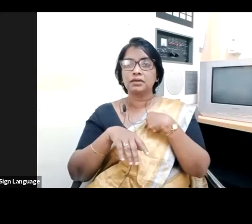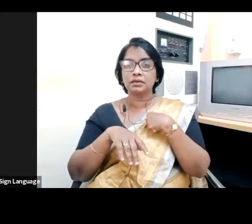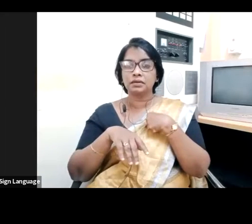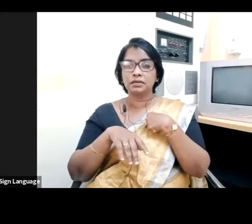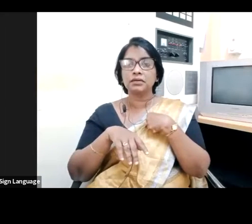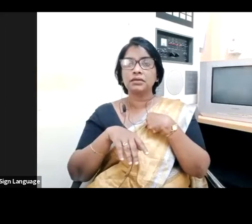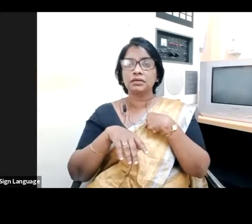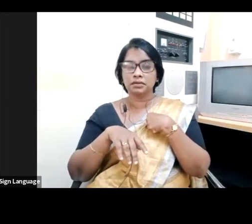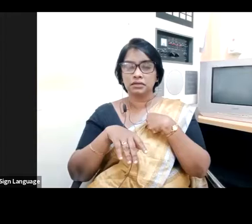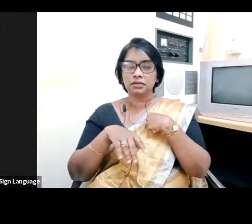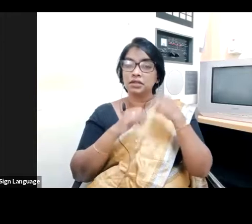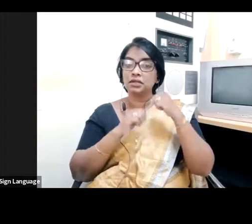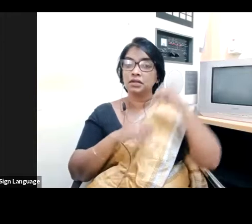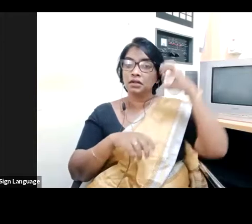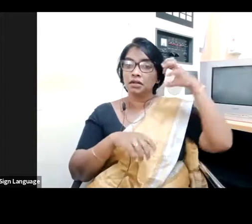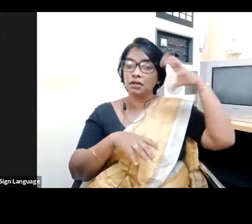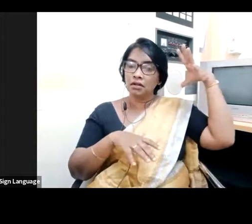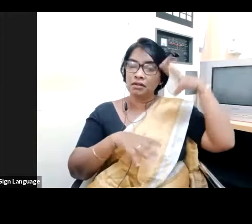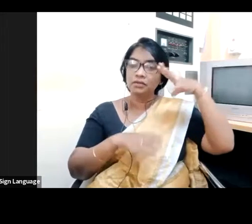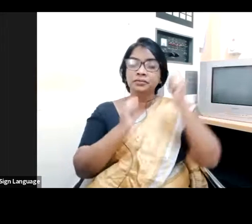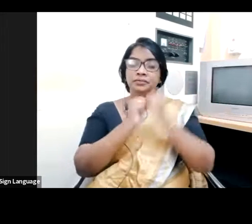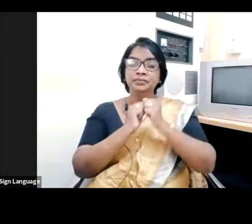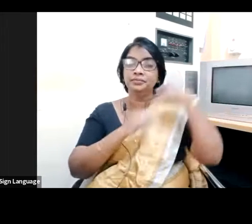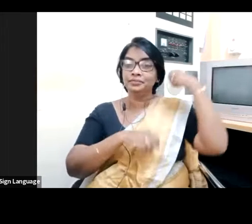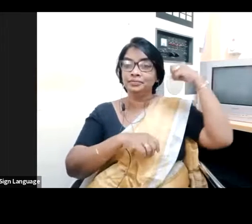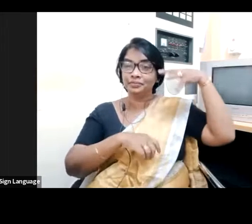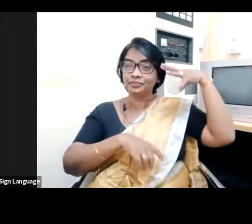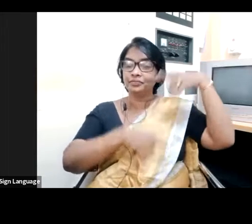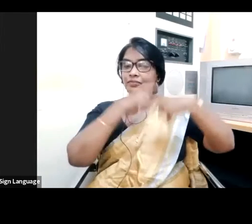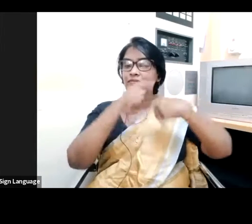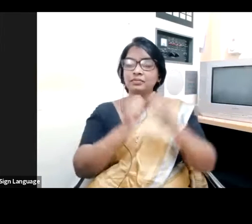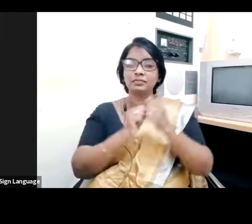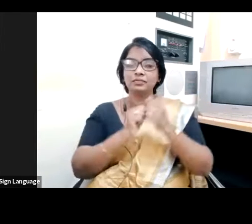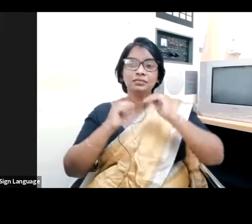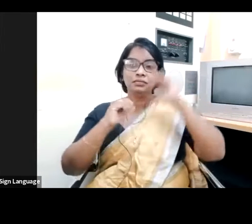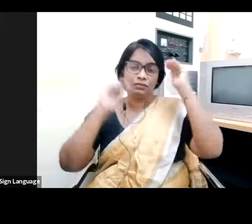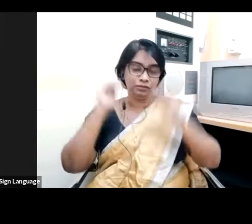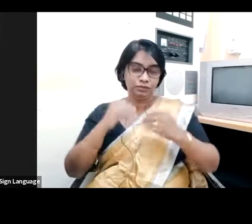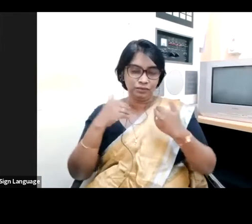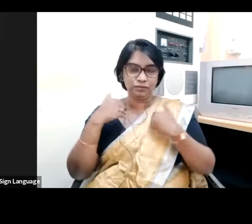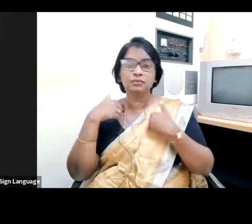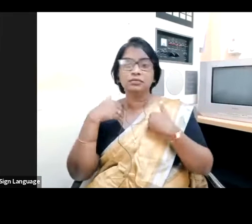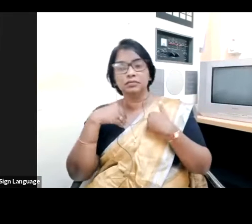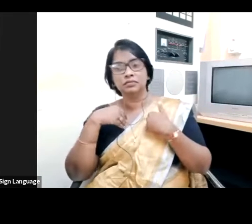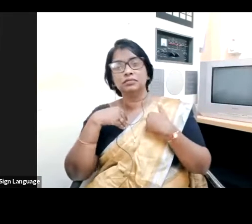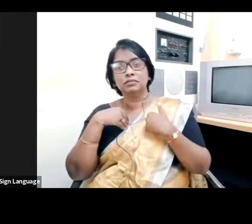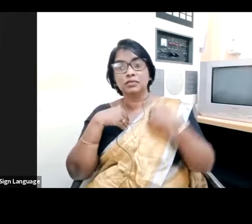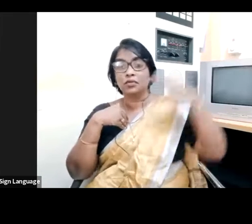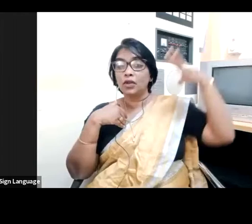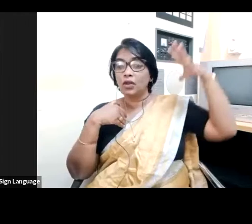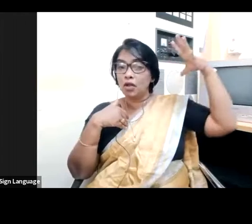and we have renewable energy consumption also improved by 71%.